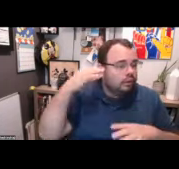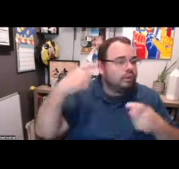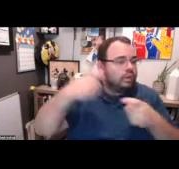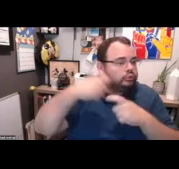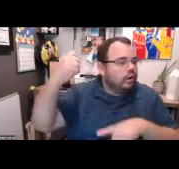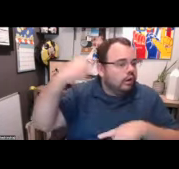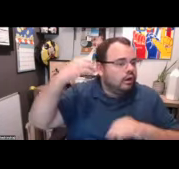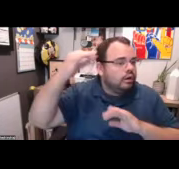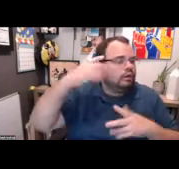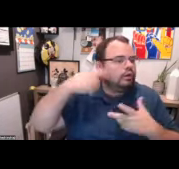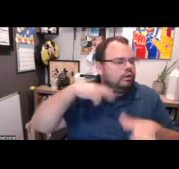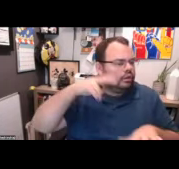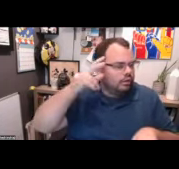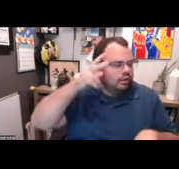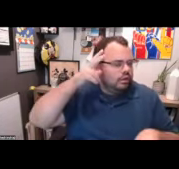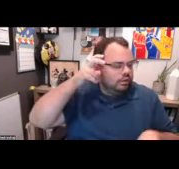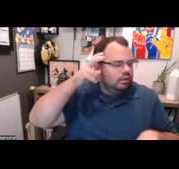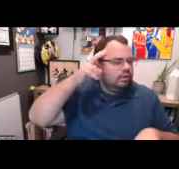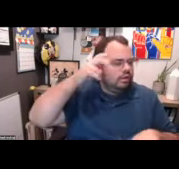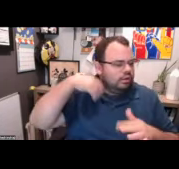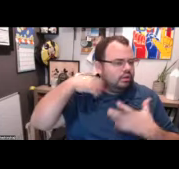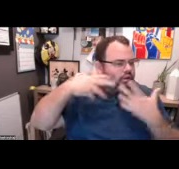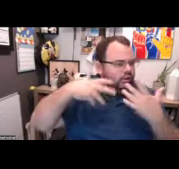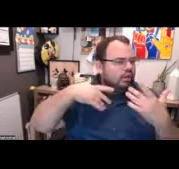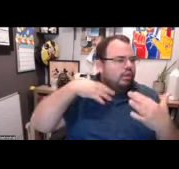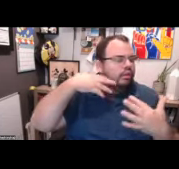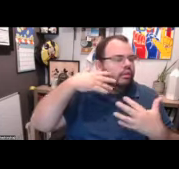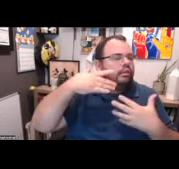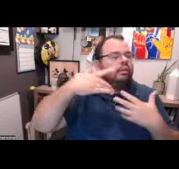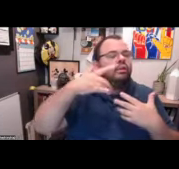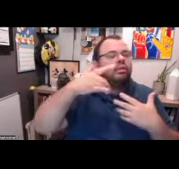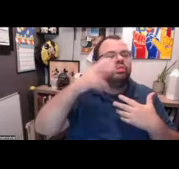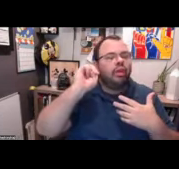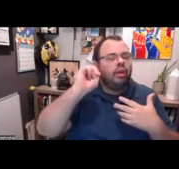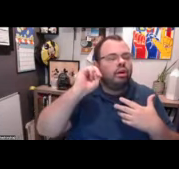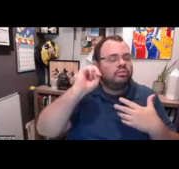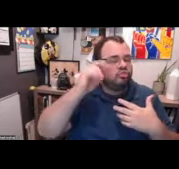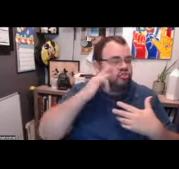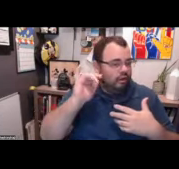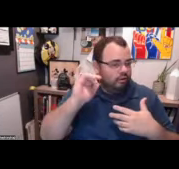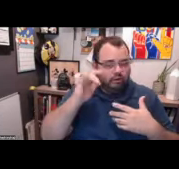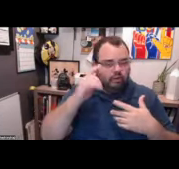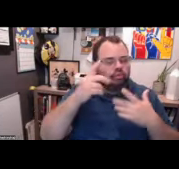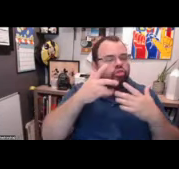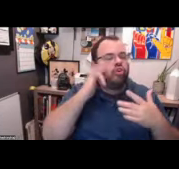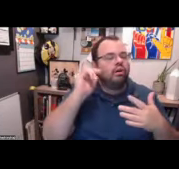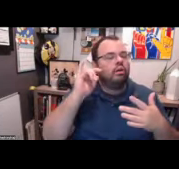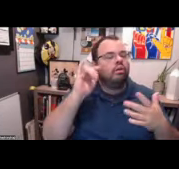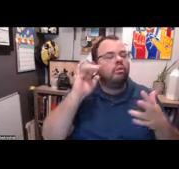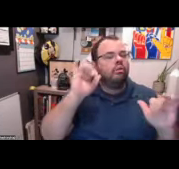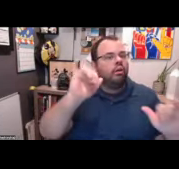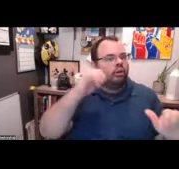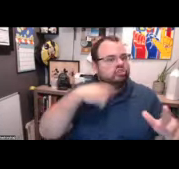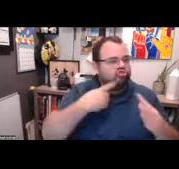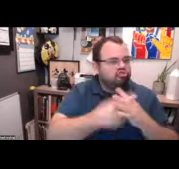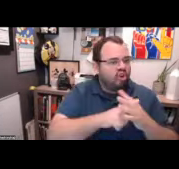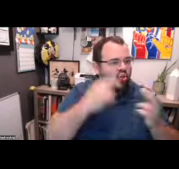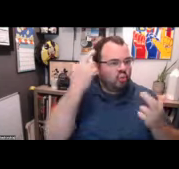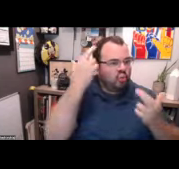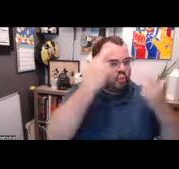So they repeated it again and again and again until my brain started recognizing it. It's like, oh,